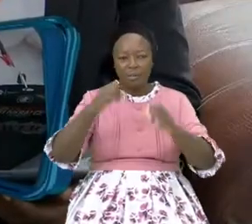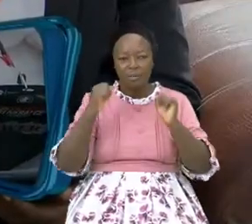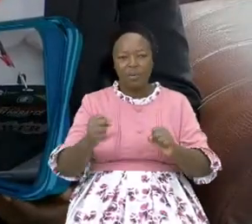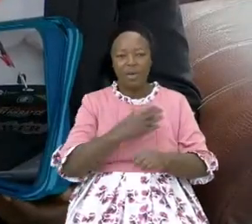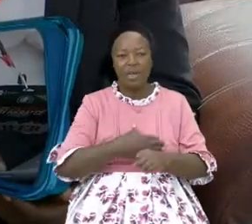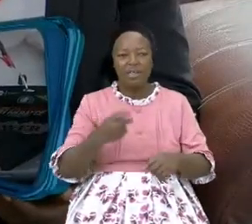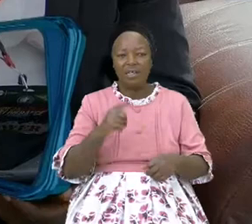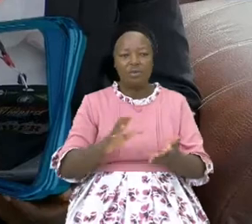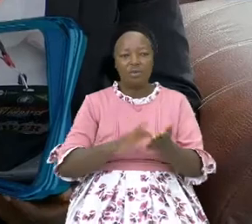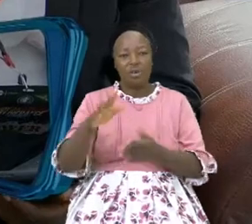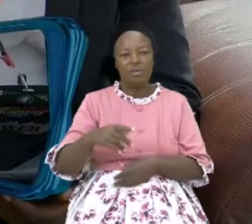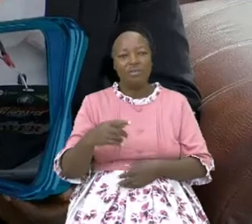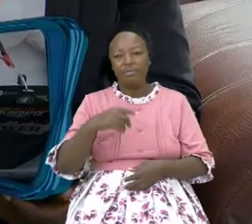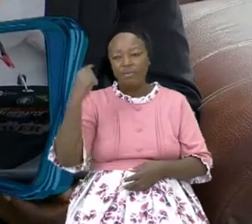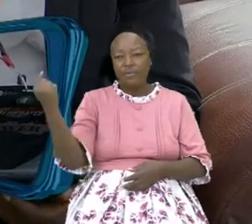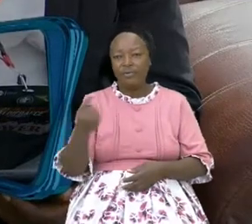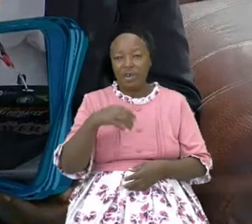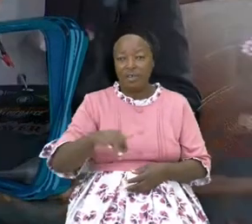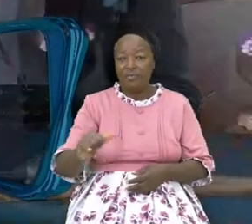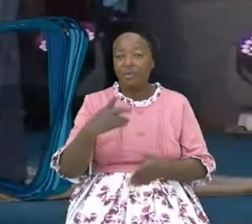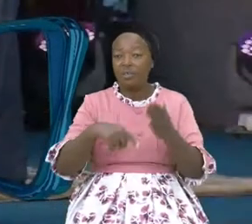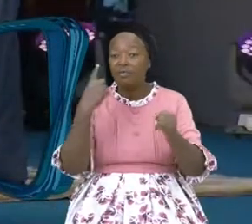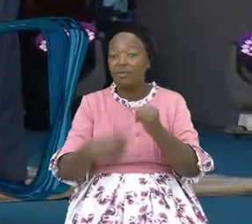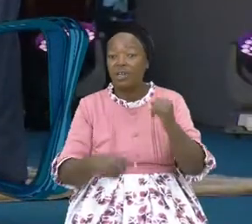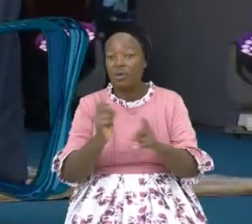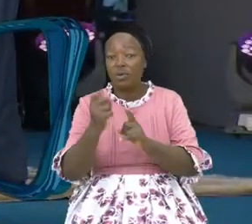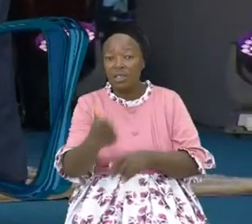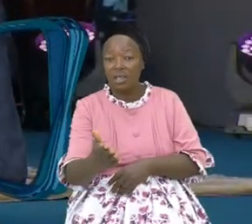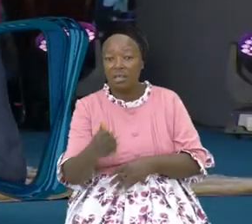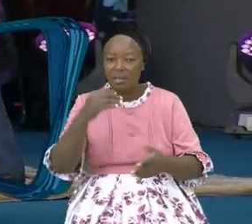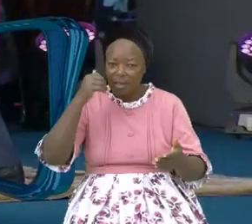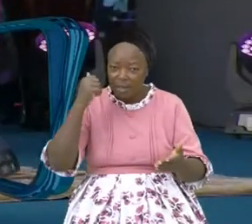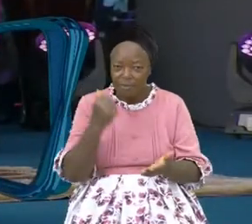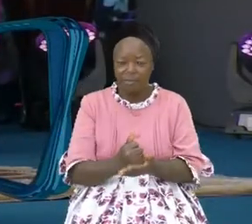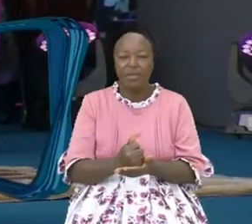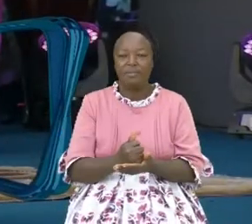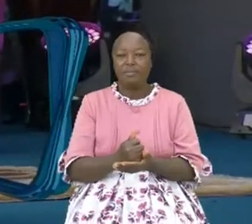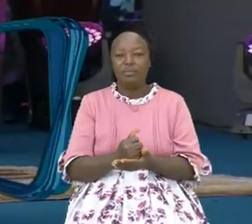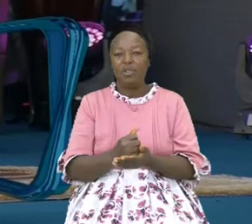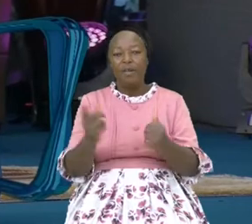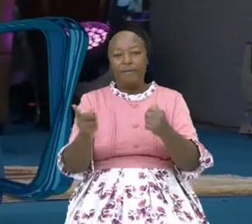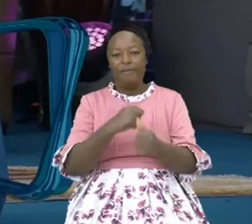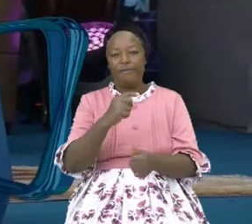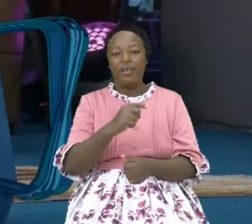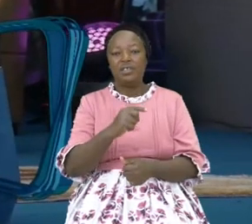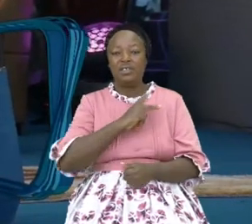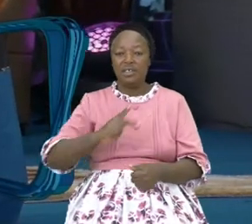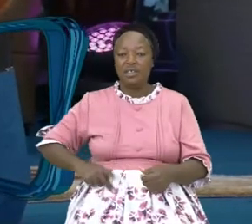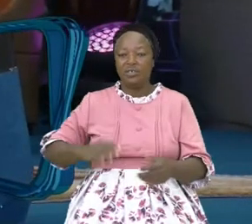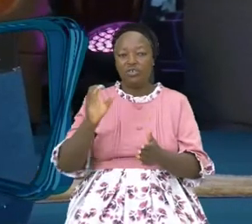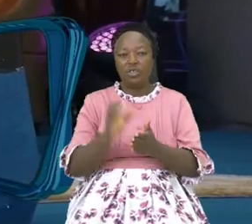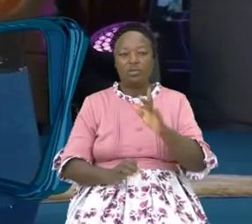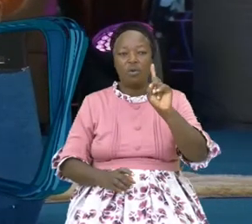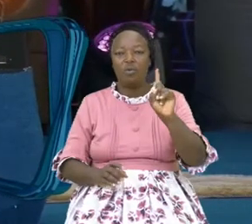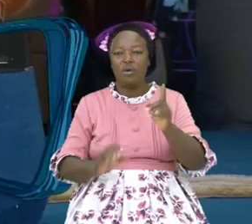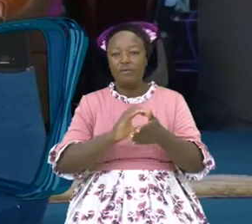glory forever. What's the final word there? Amen. First Kings chapter 1, I'm looking at